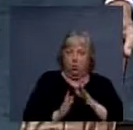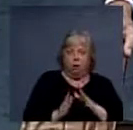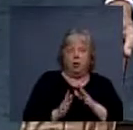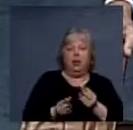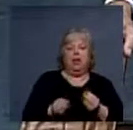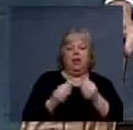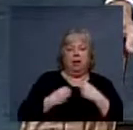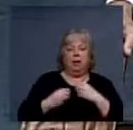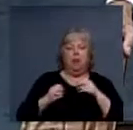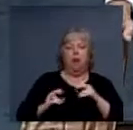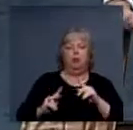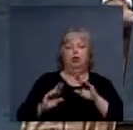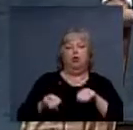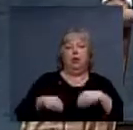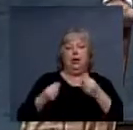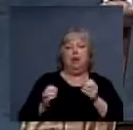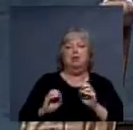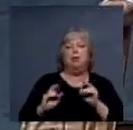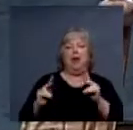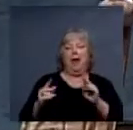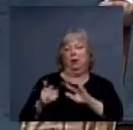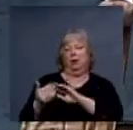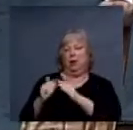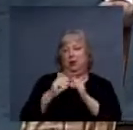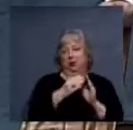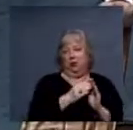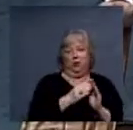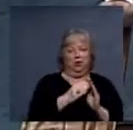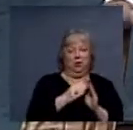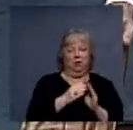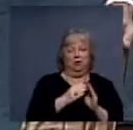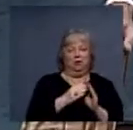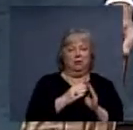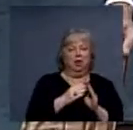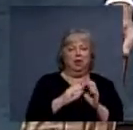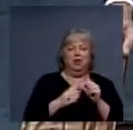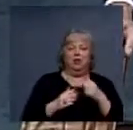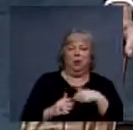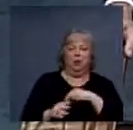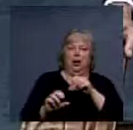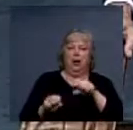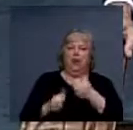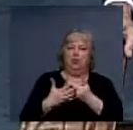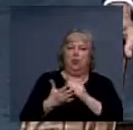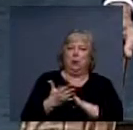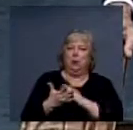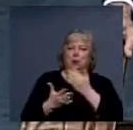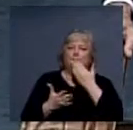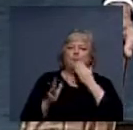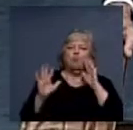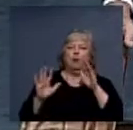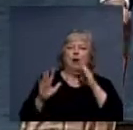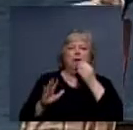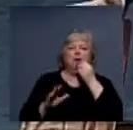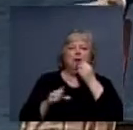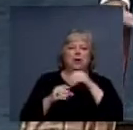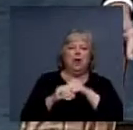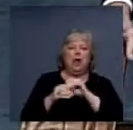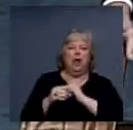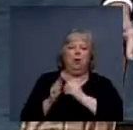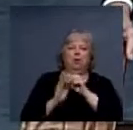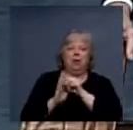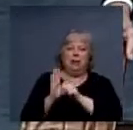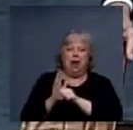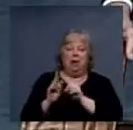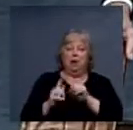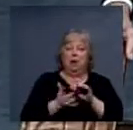give back to the community in a way to where we can cook great food in our state, but utilizing local ingredients,